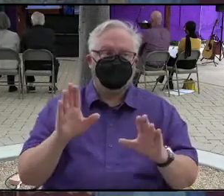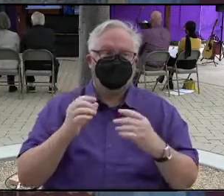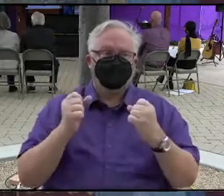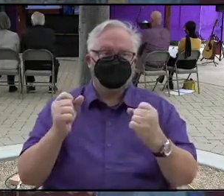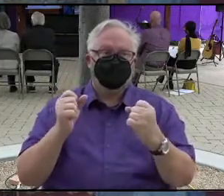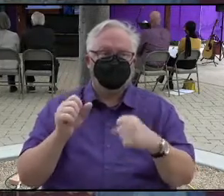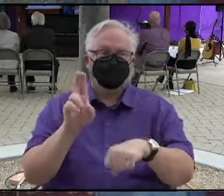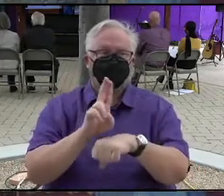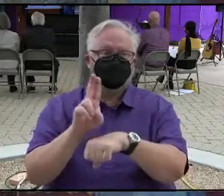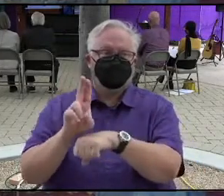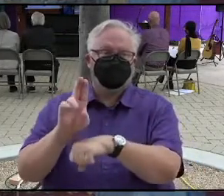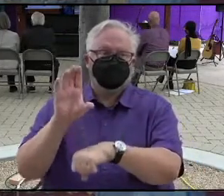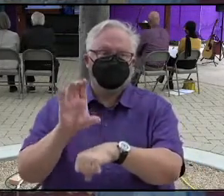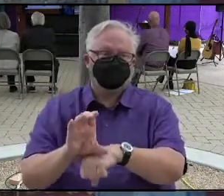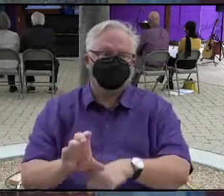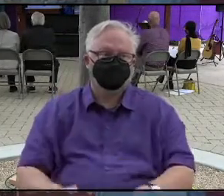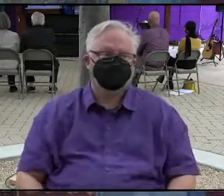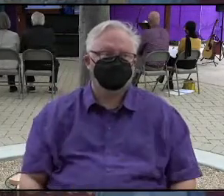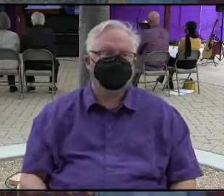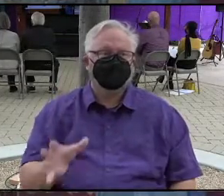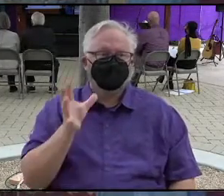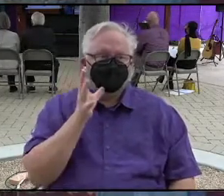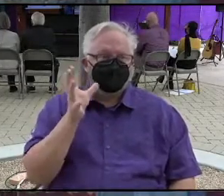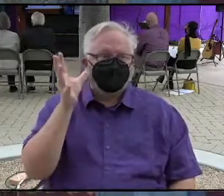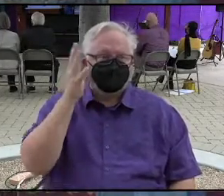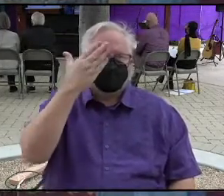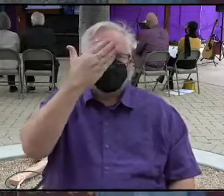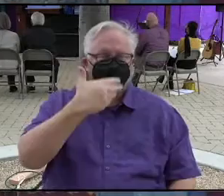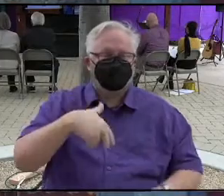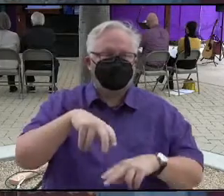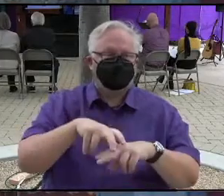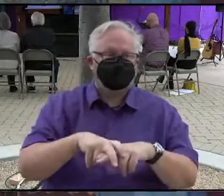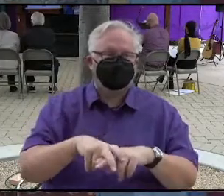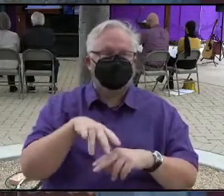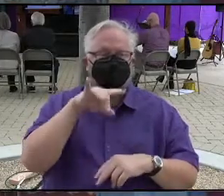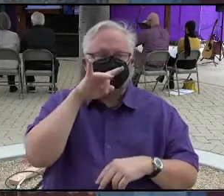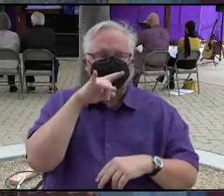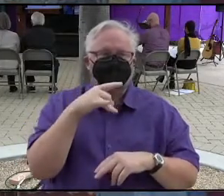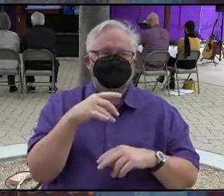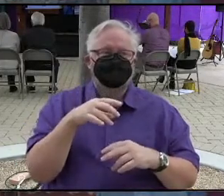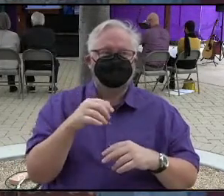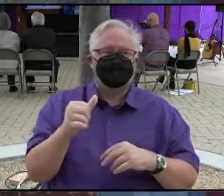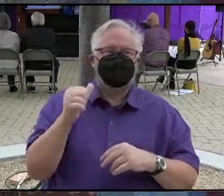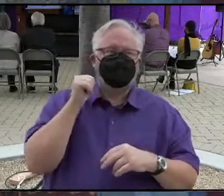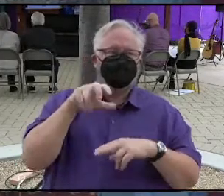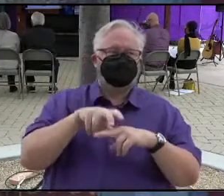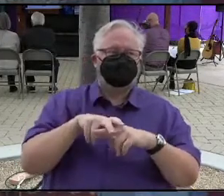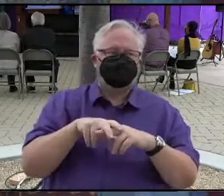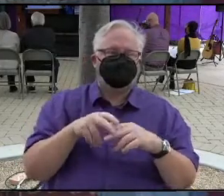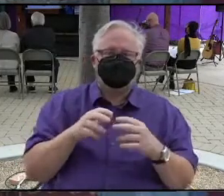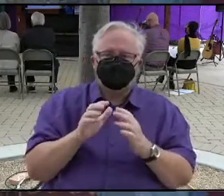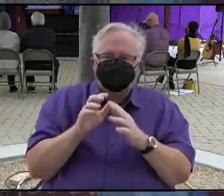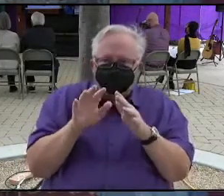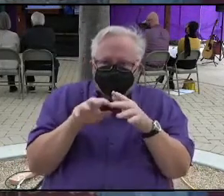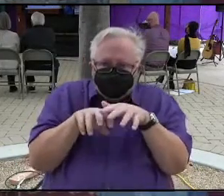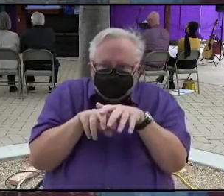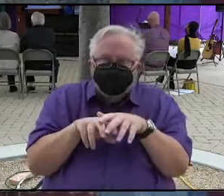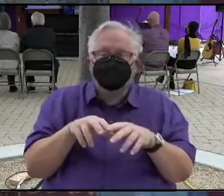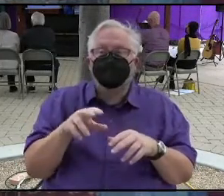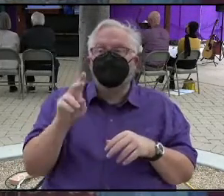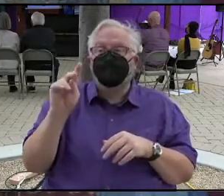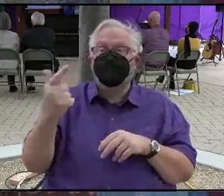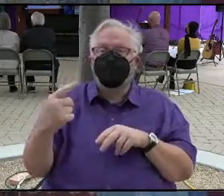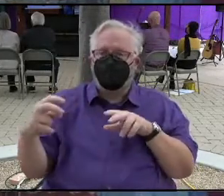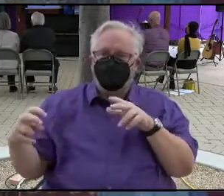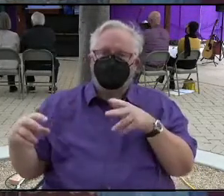to our UU church, mom and dad in the front seat, kids squashed into the back, a dog jumped out in